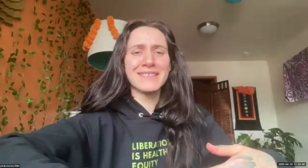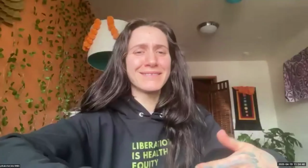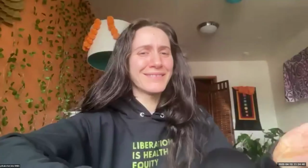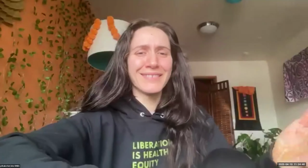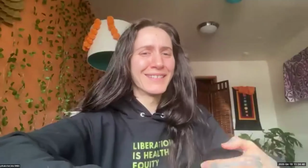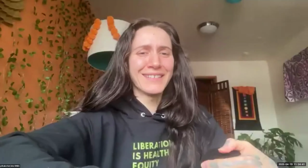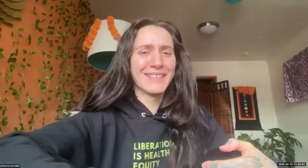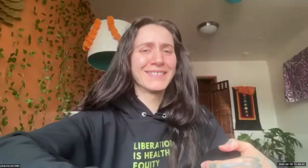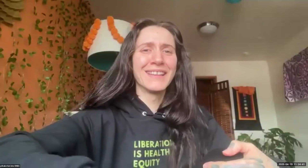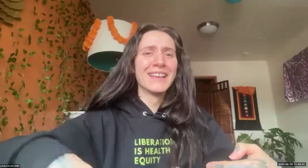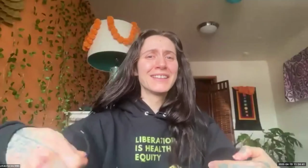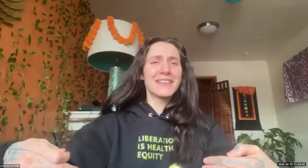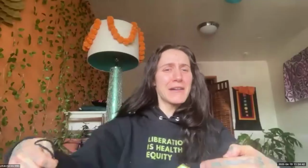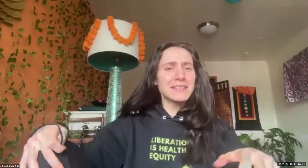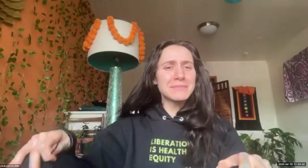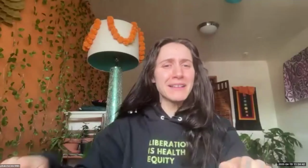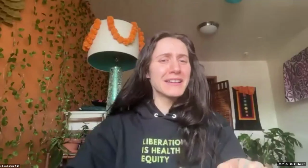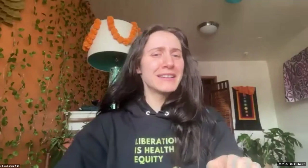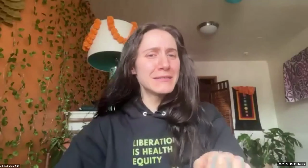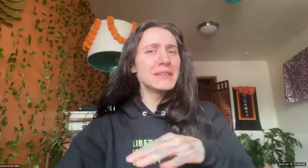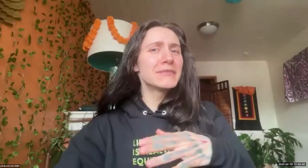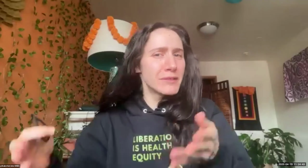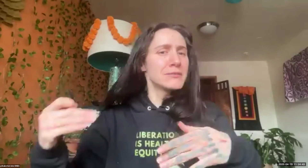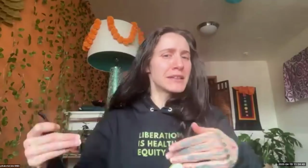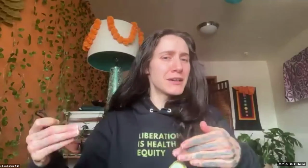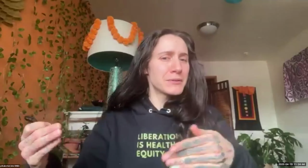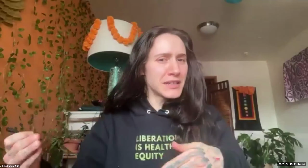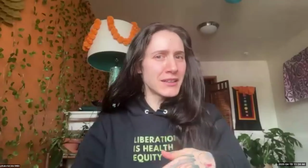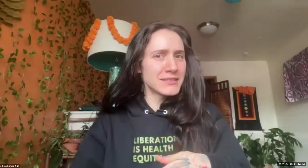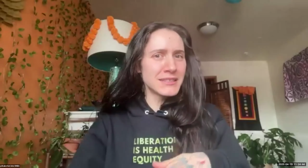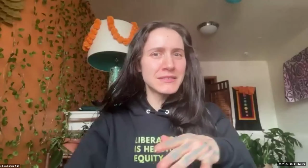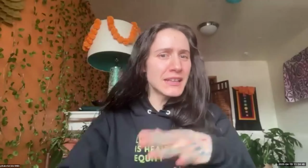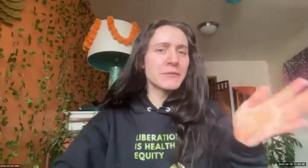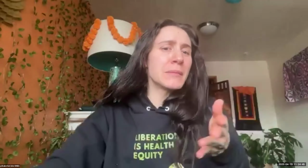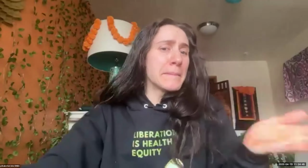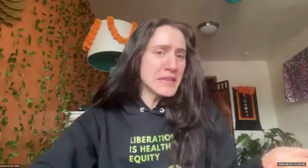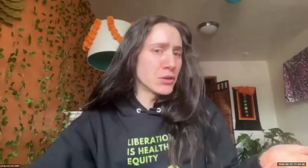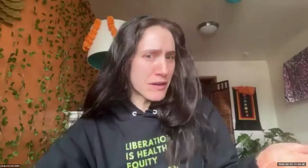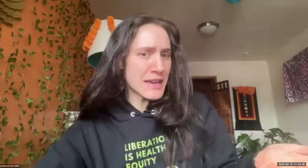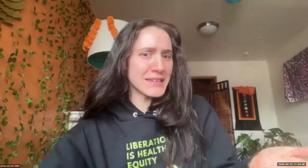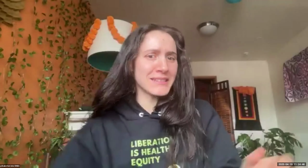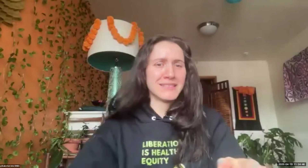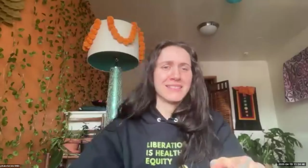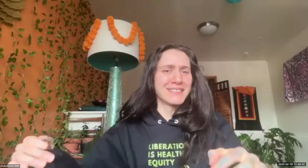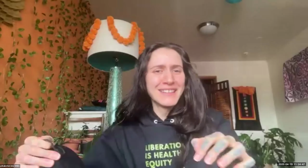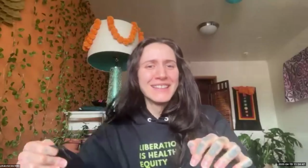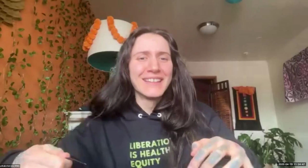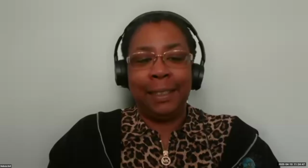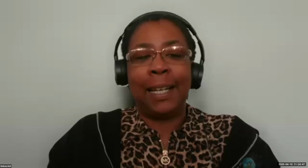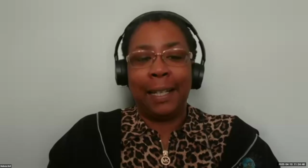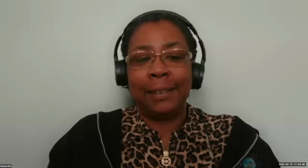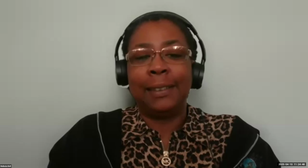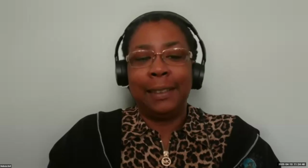and it was a lot. Like I would expect, $30 a like, give me day. the real money though. $30, that's for my meal, right? Like,